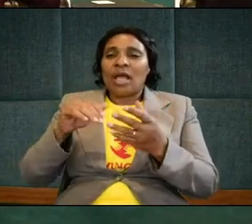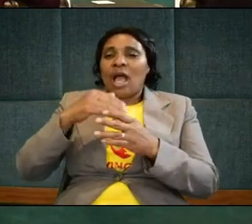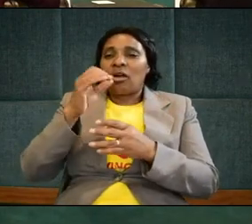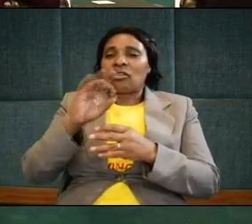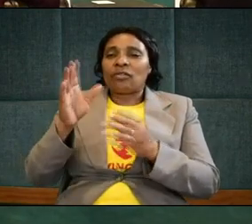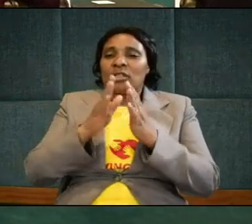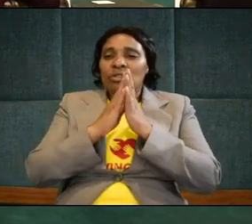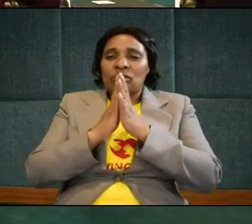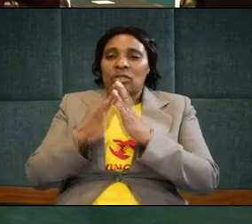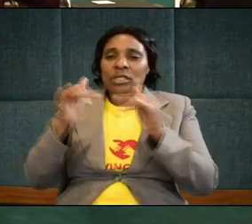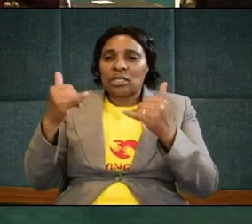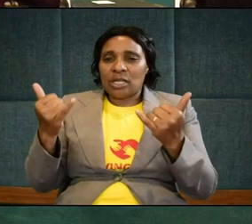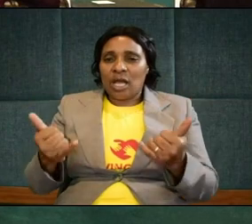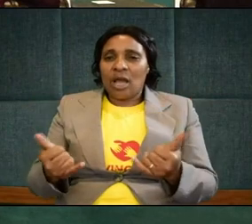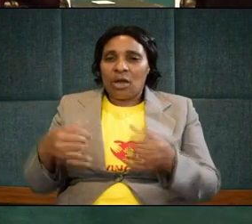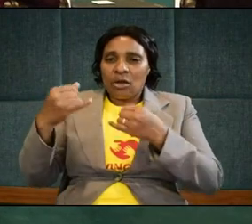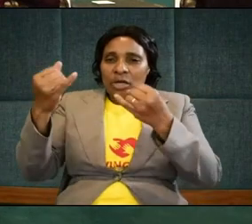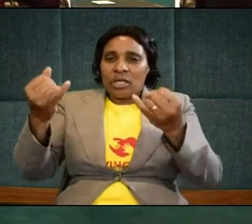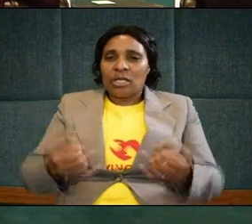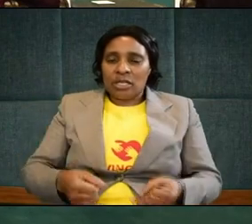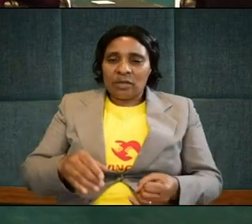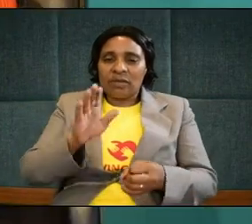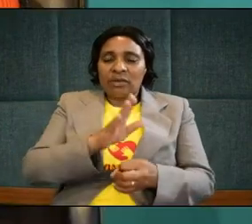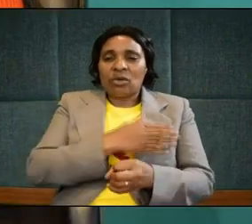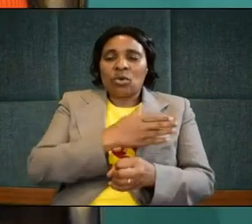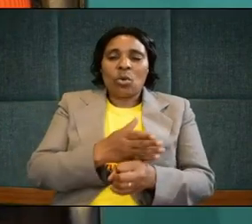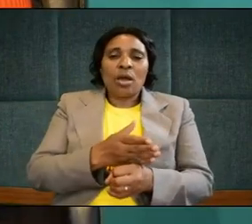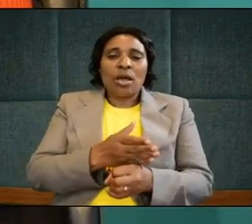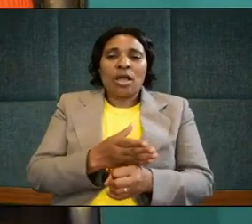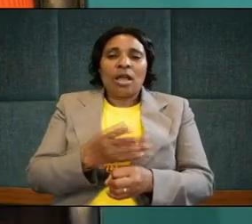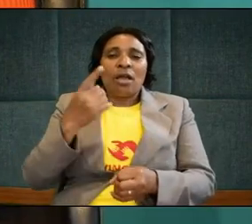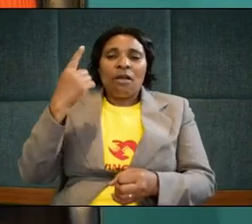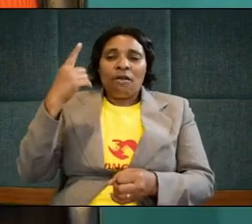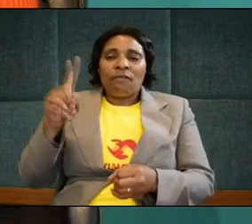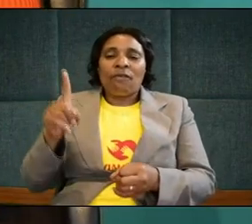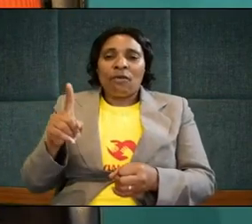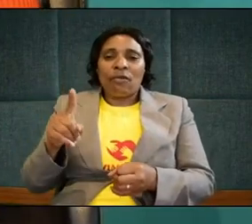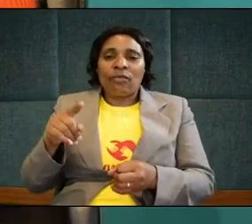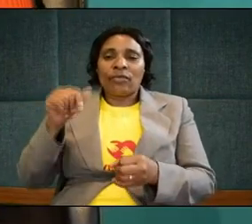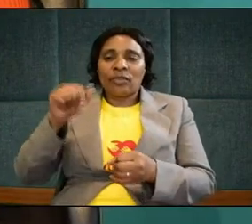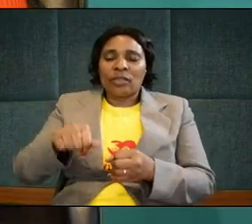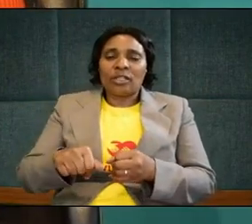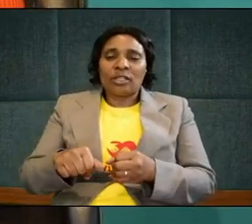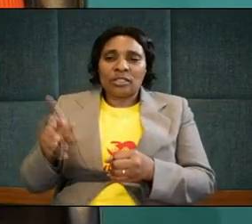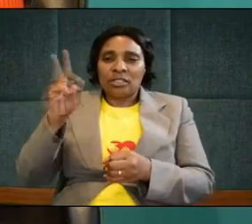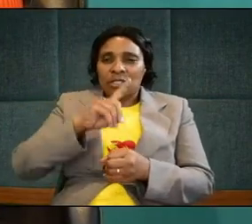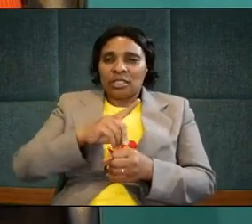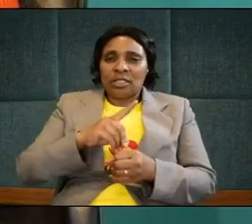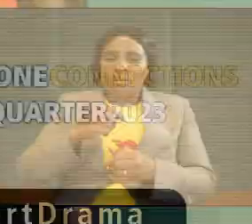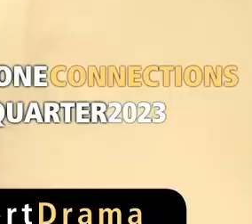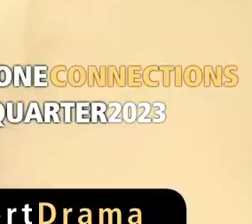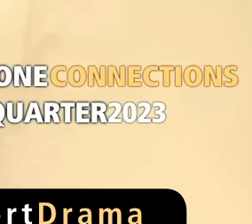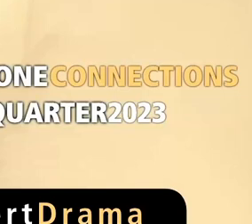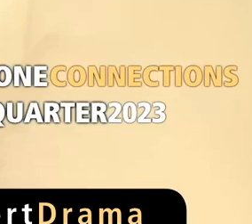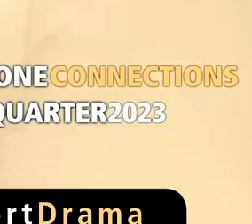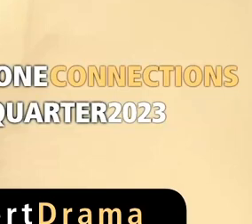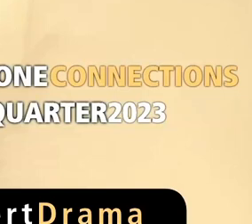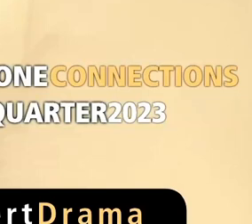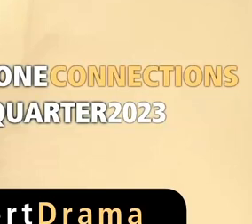story. And right now we're going to invite our lovely orchestra to play the hymn for today. I must tell Jesus.